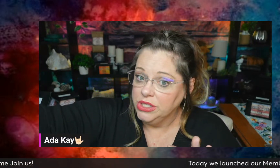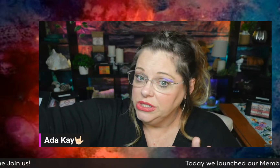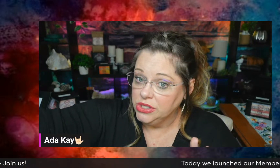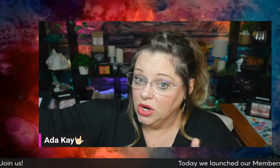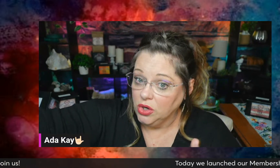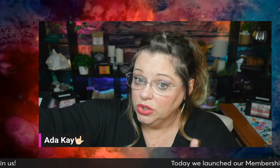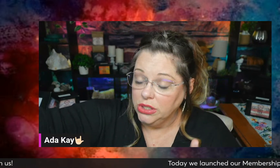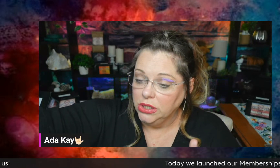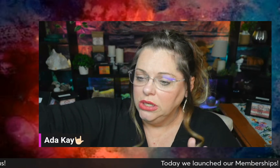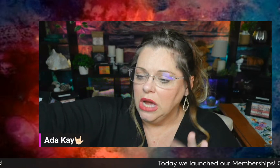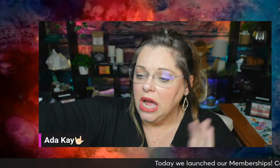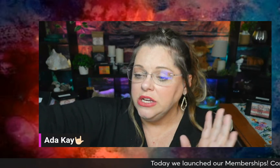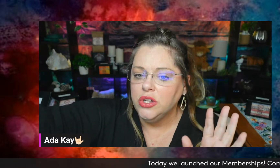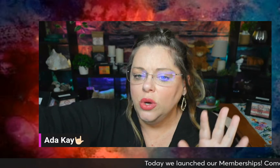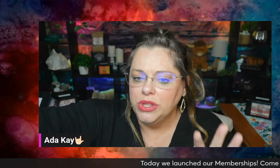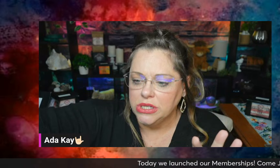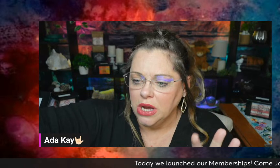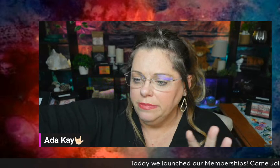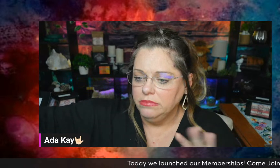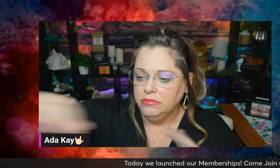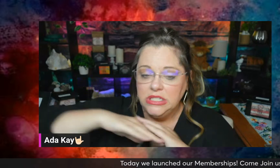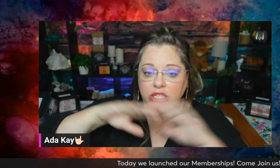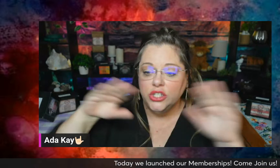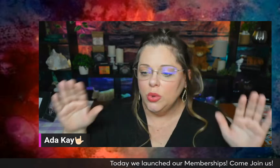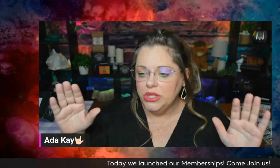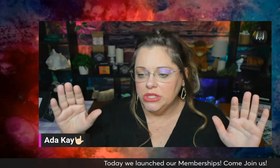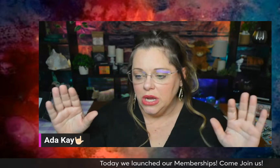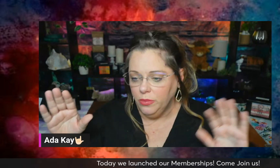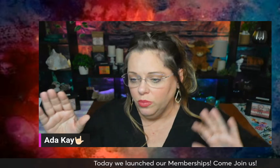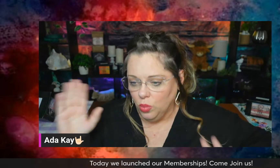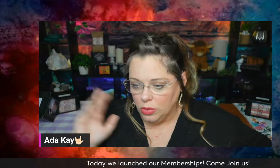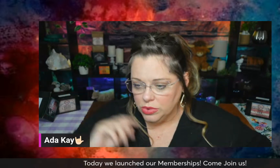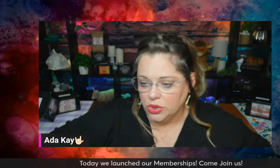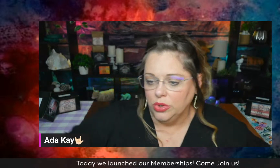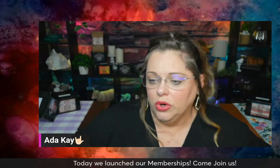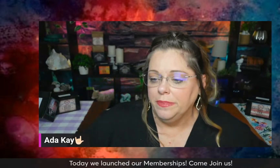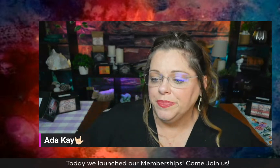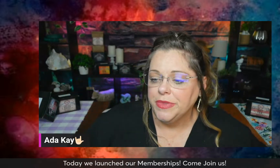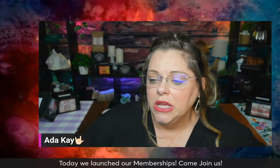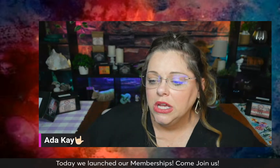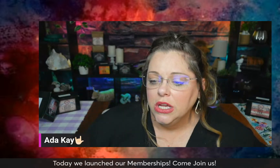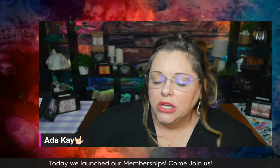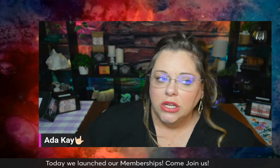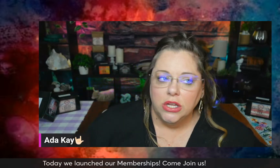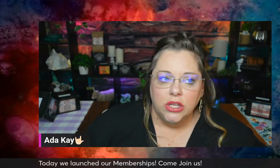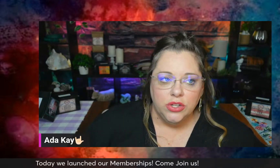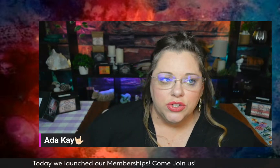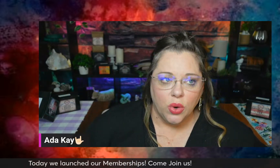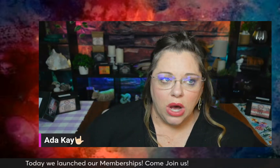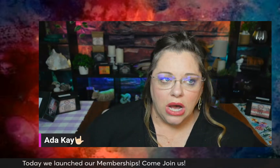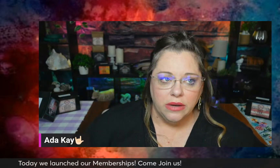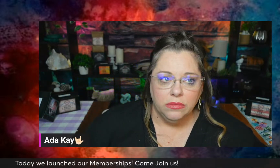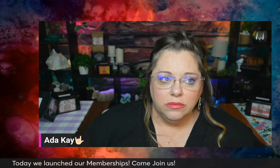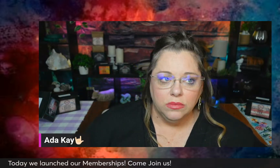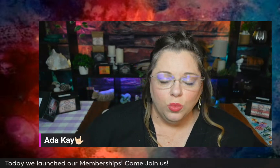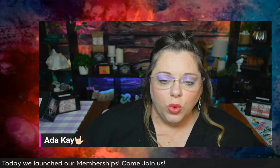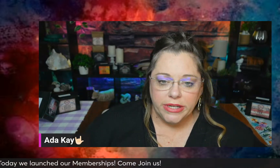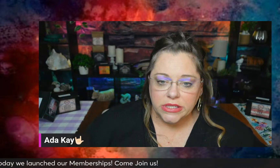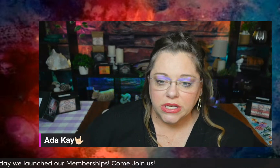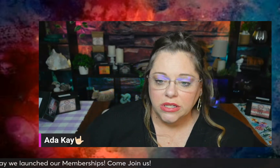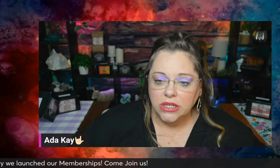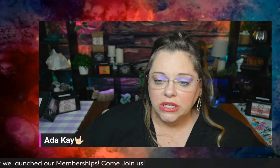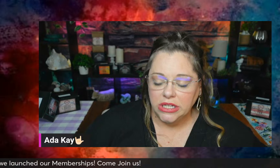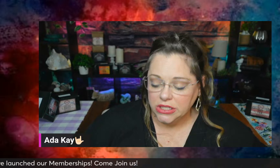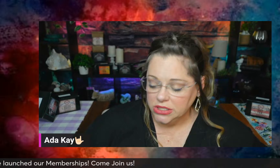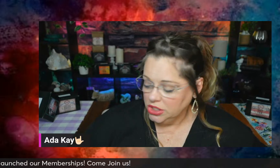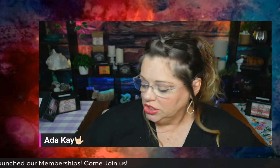feeling good. This is not good. I didn't know at the time what was going on. So I